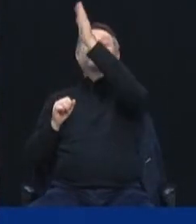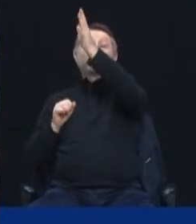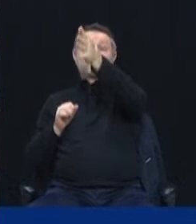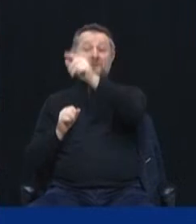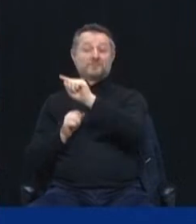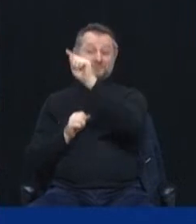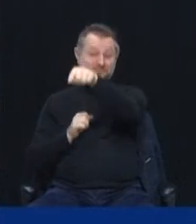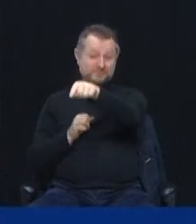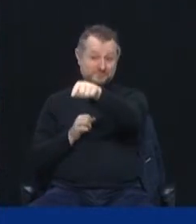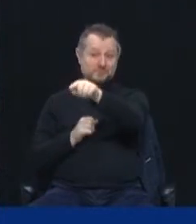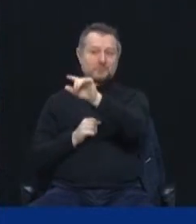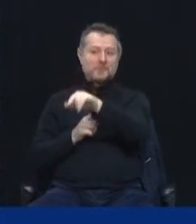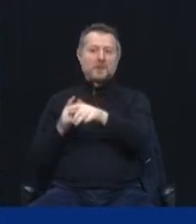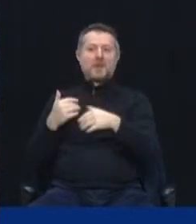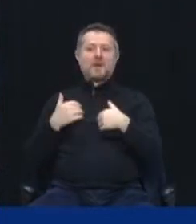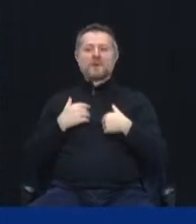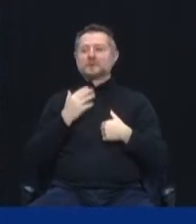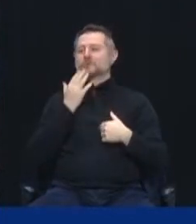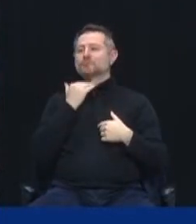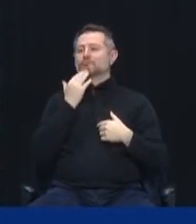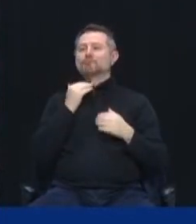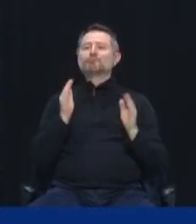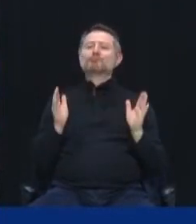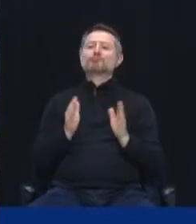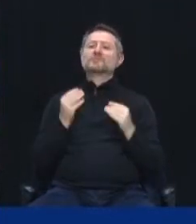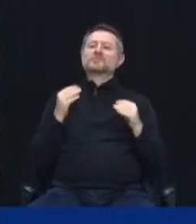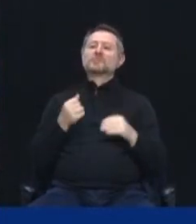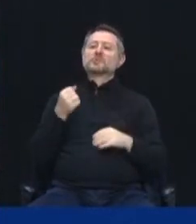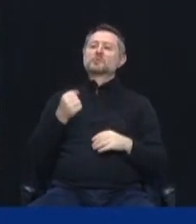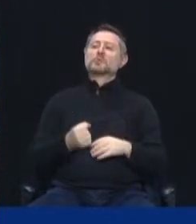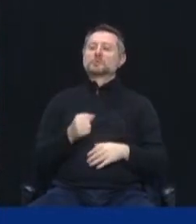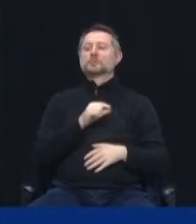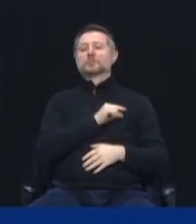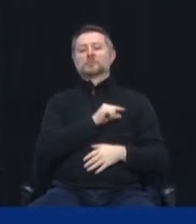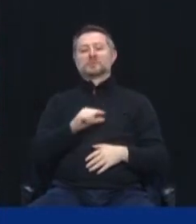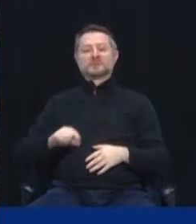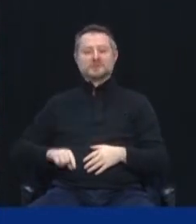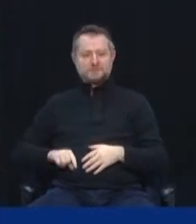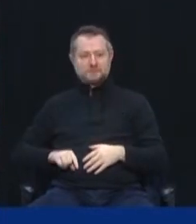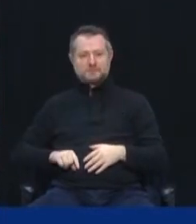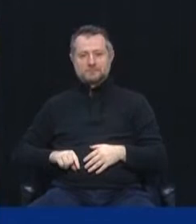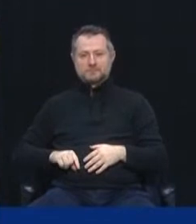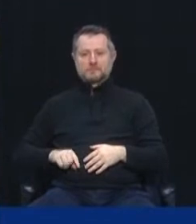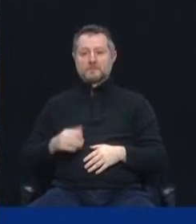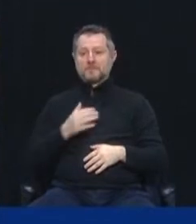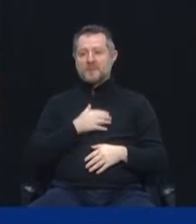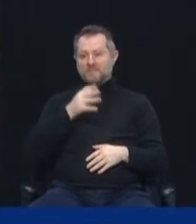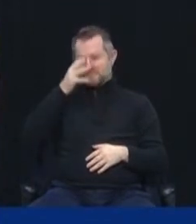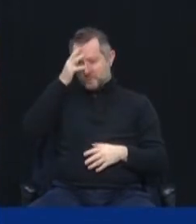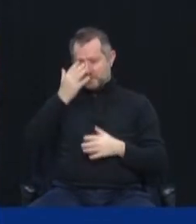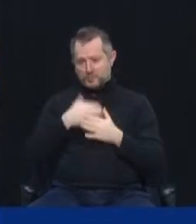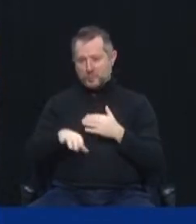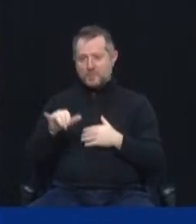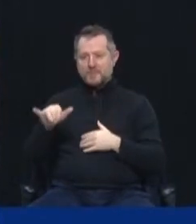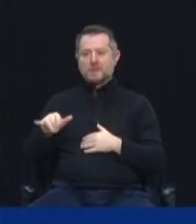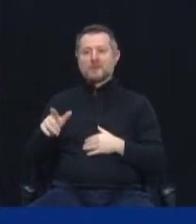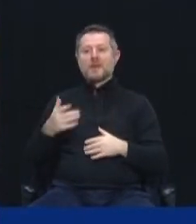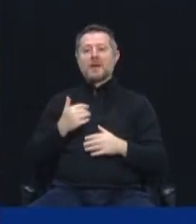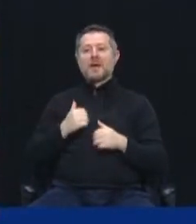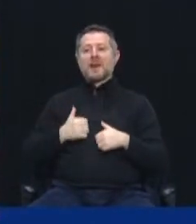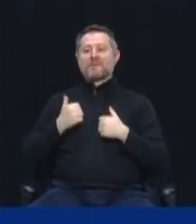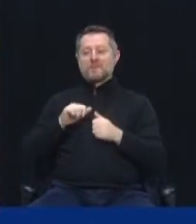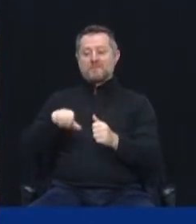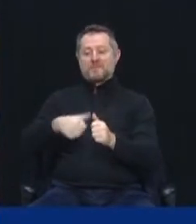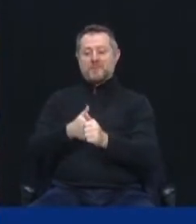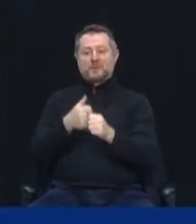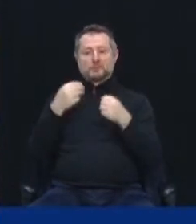had a little grocery store in South Jamaica, Queens. That's what he did. That's where my father was born. They lived behind the store.